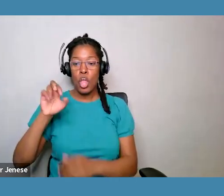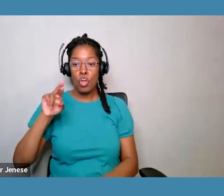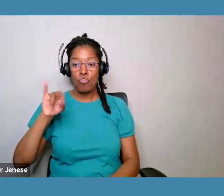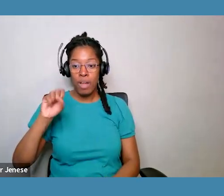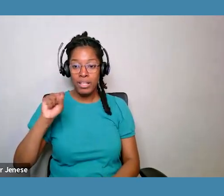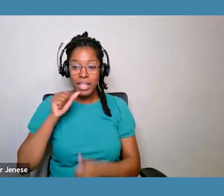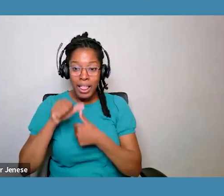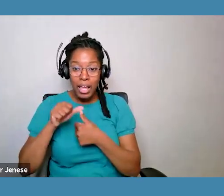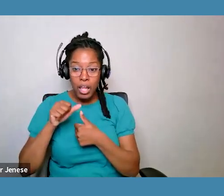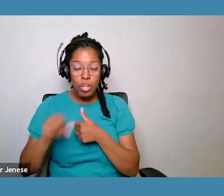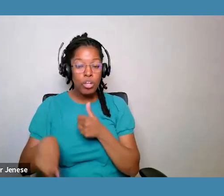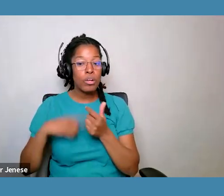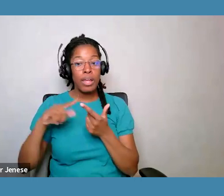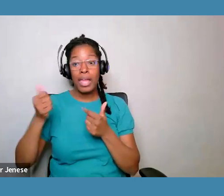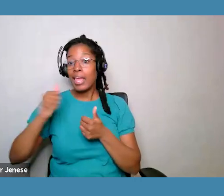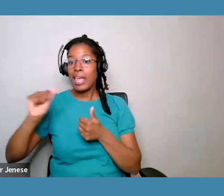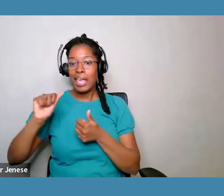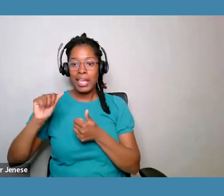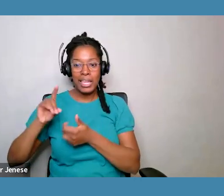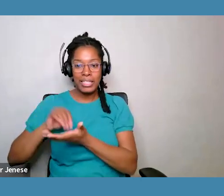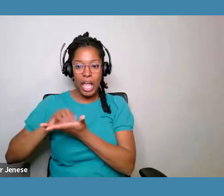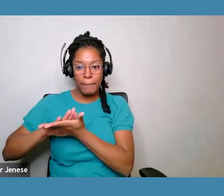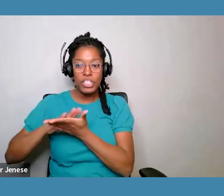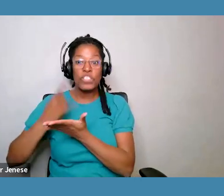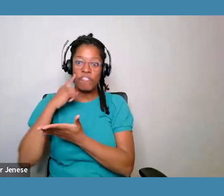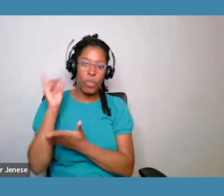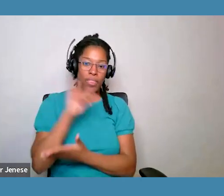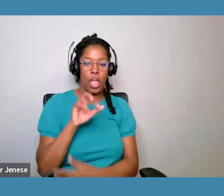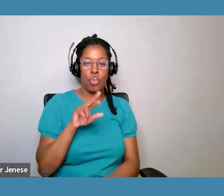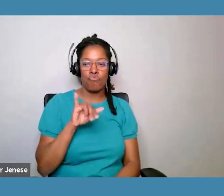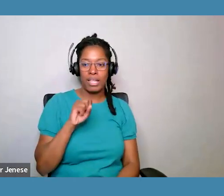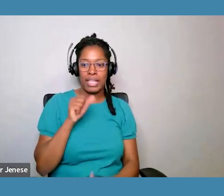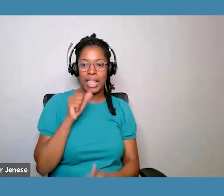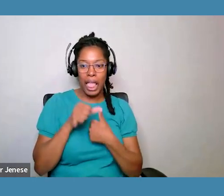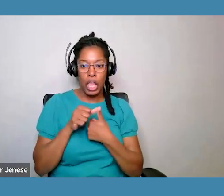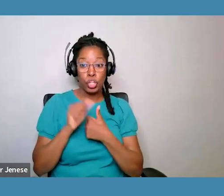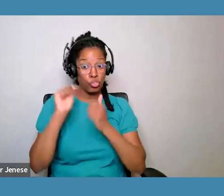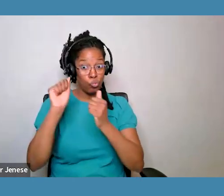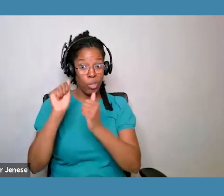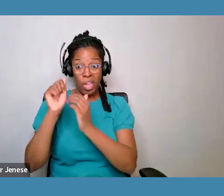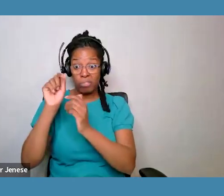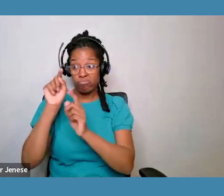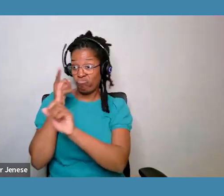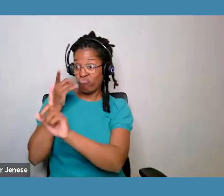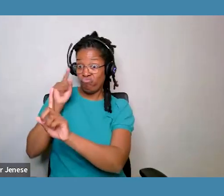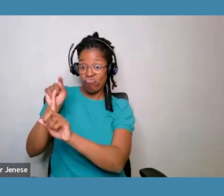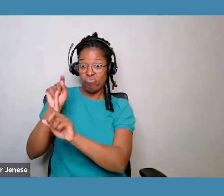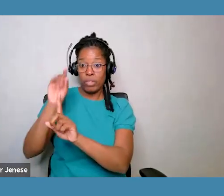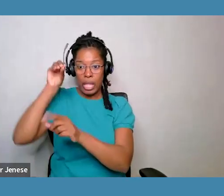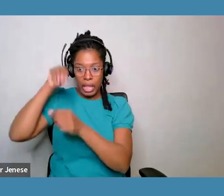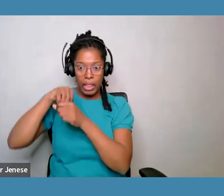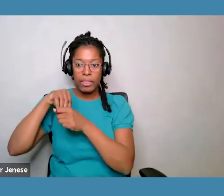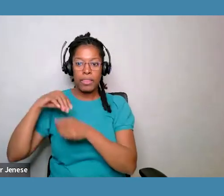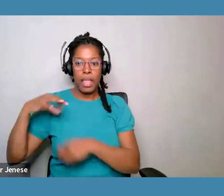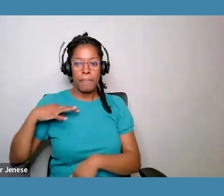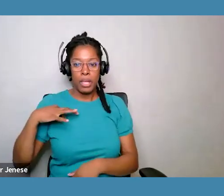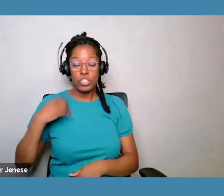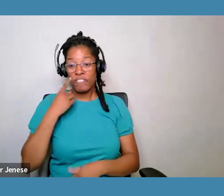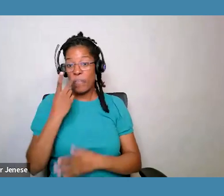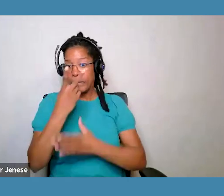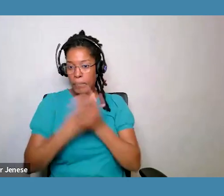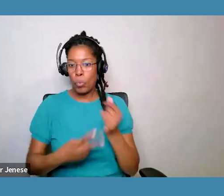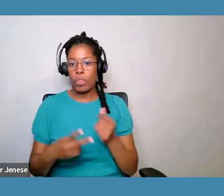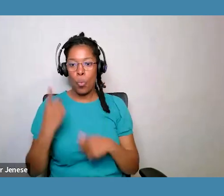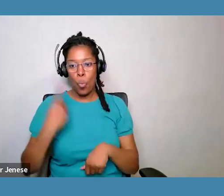any documentation you have for your crisis letter. So you can do that right there in your online application, do both at